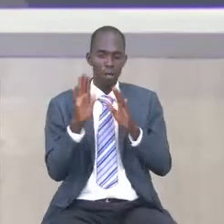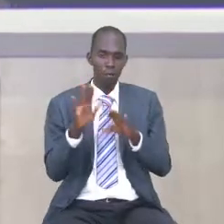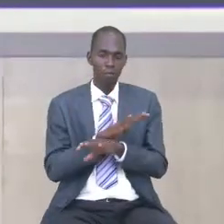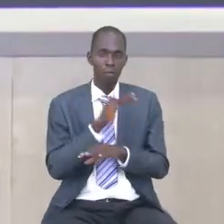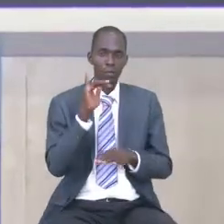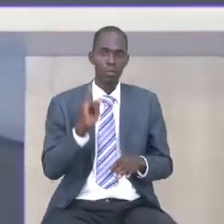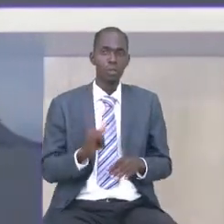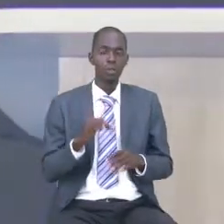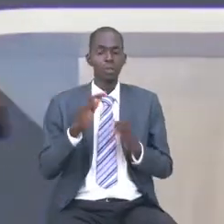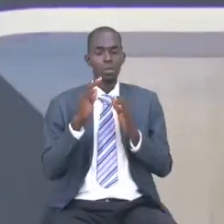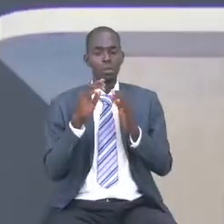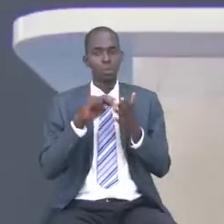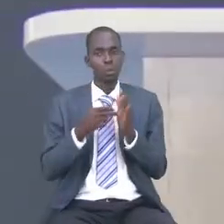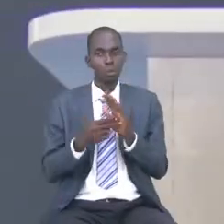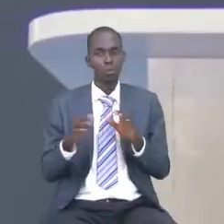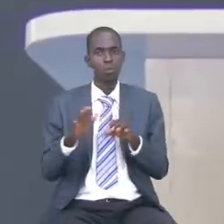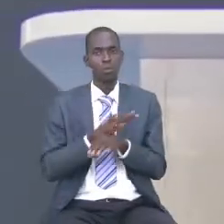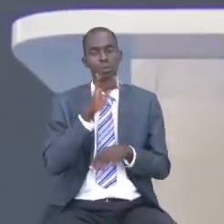passionately.